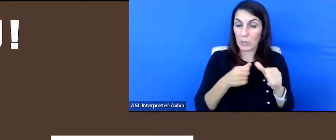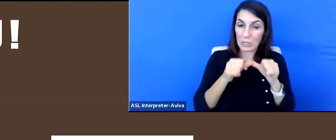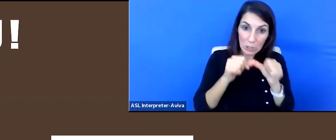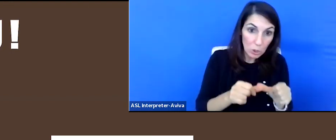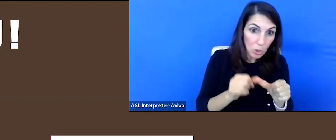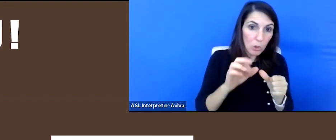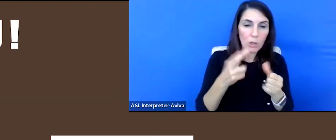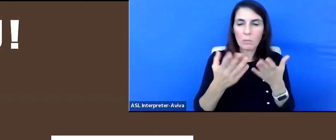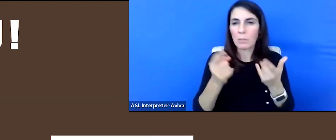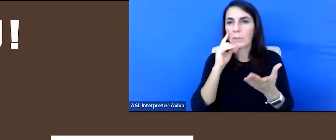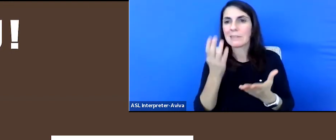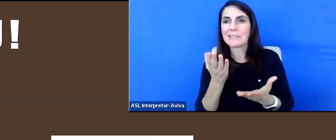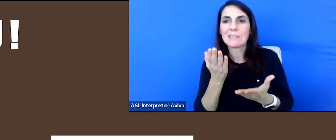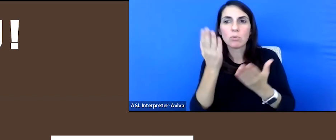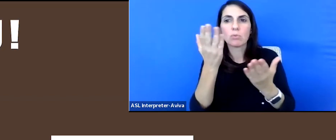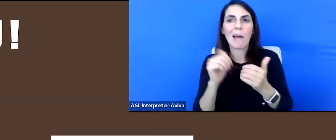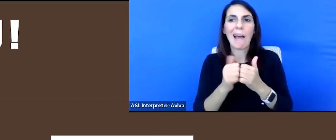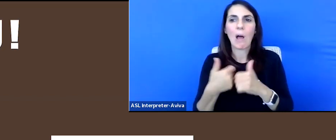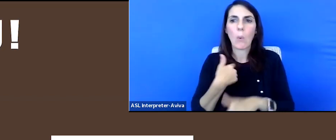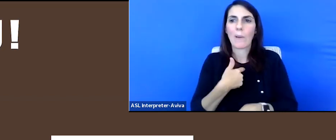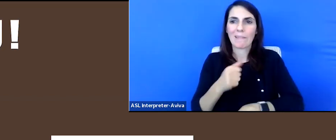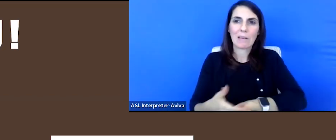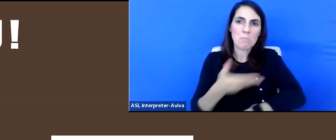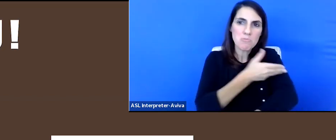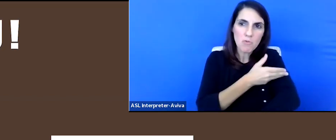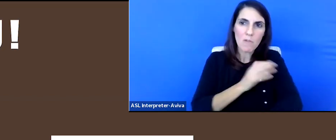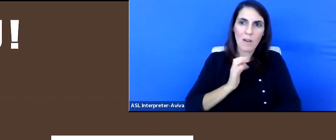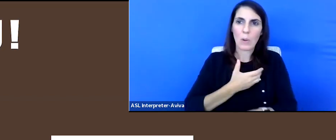that we might be able to do the work that we're doing.